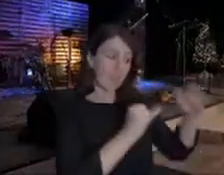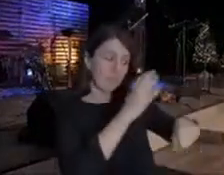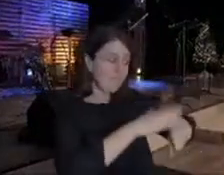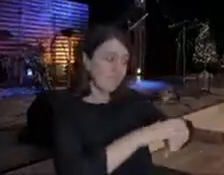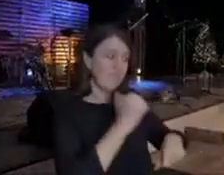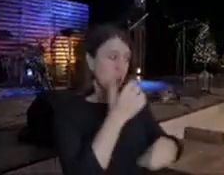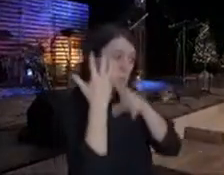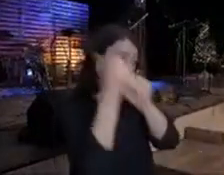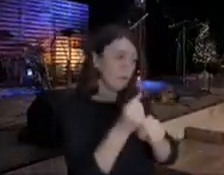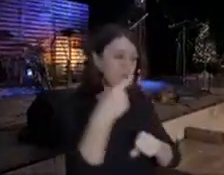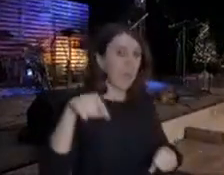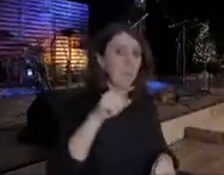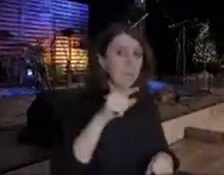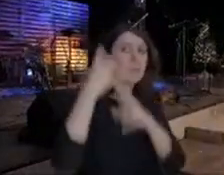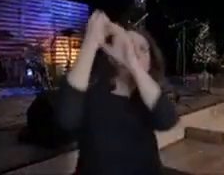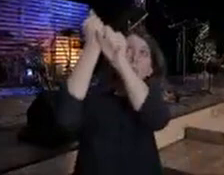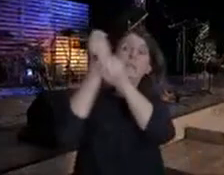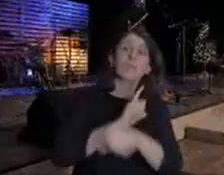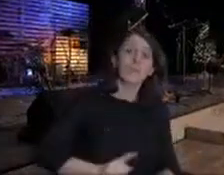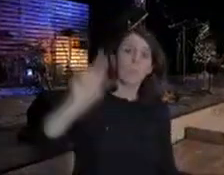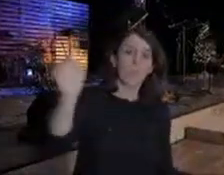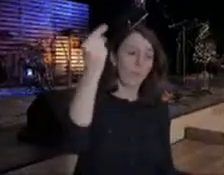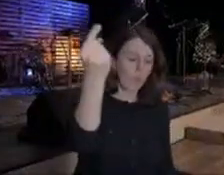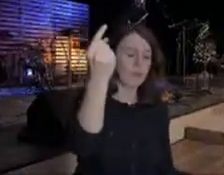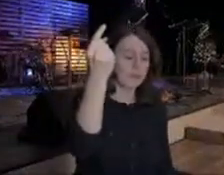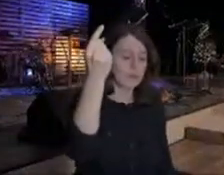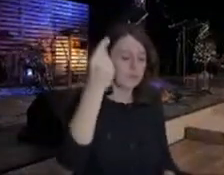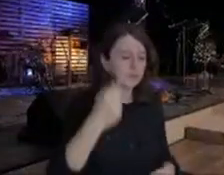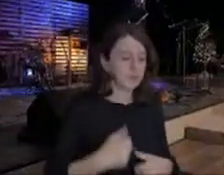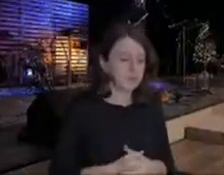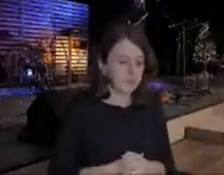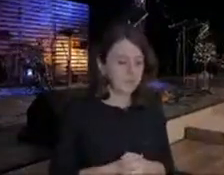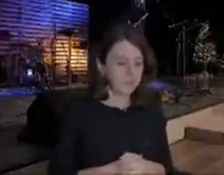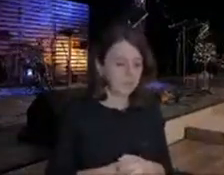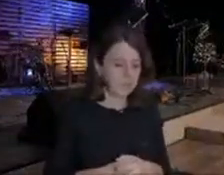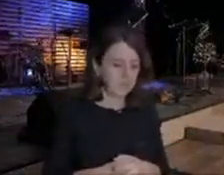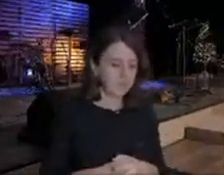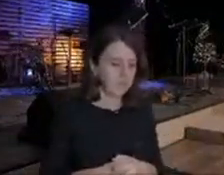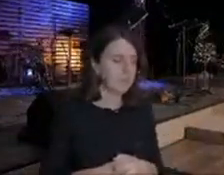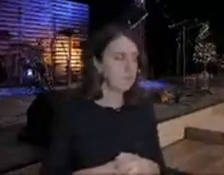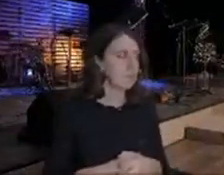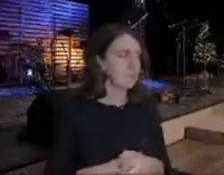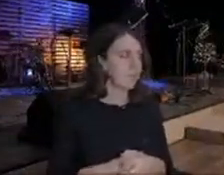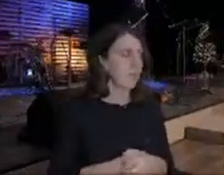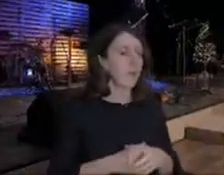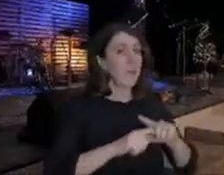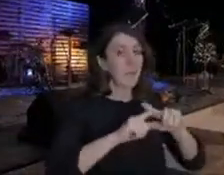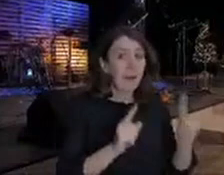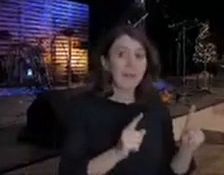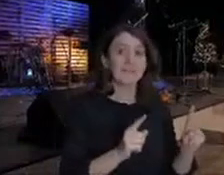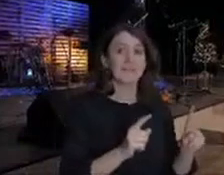Assyria. Put your hope in the Lord. Put your hope in God. But they put their